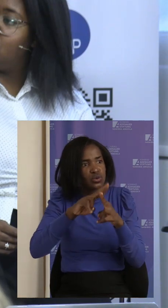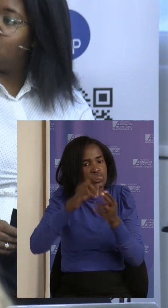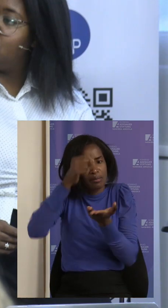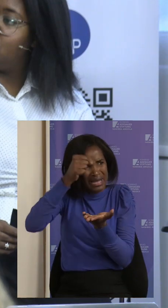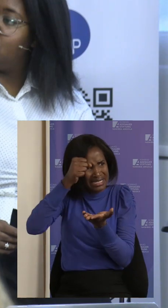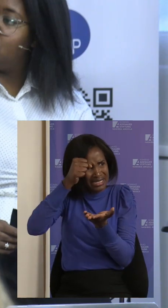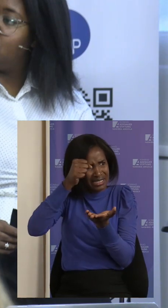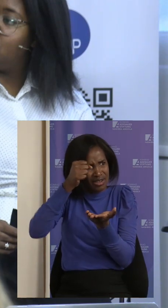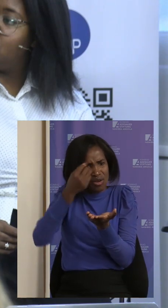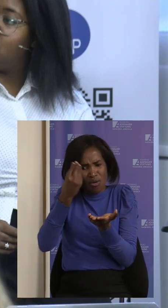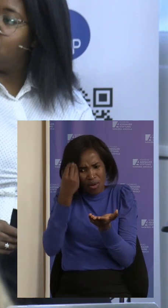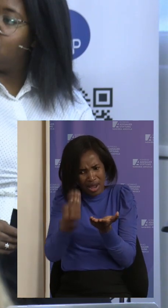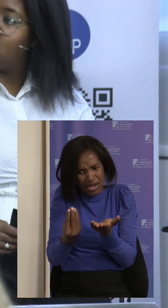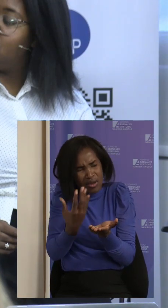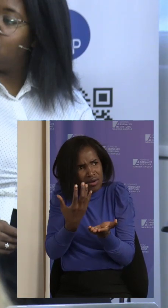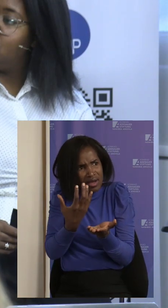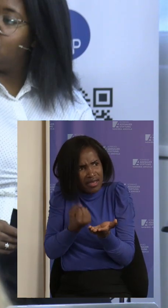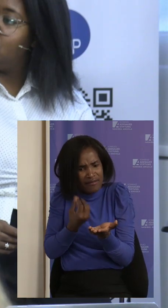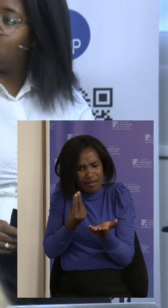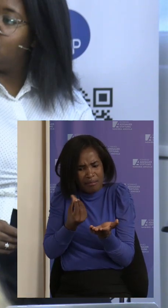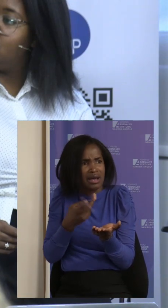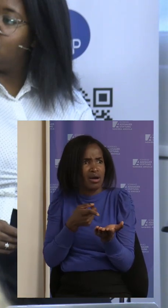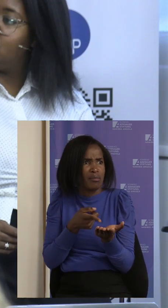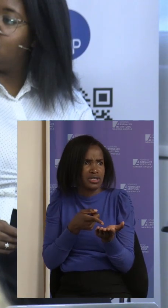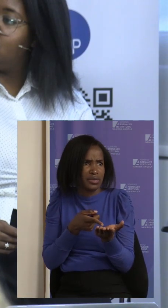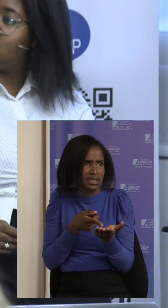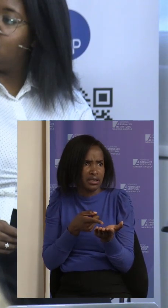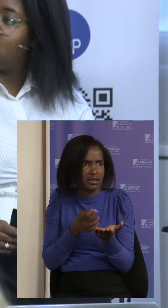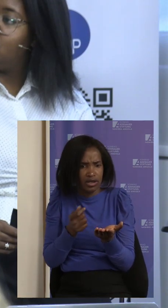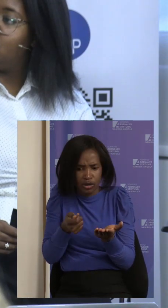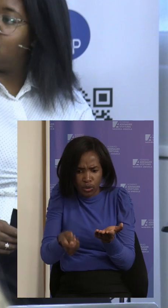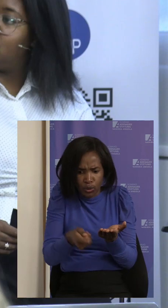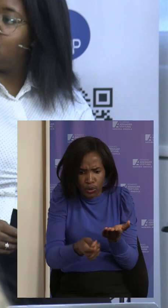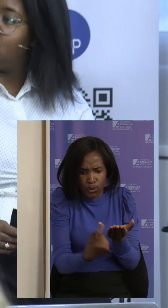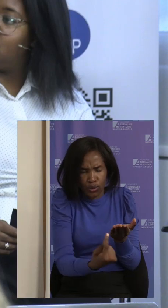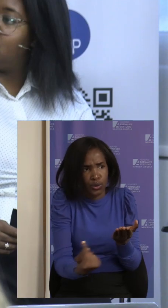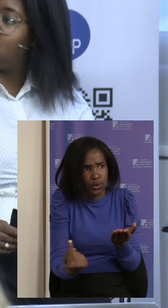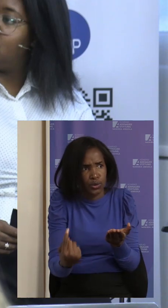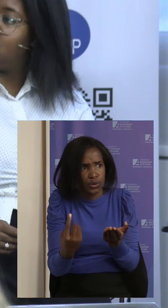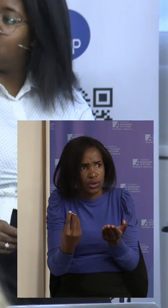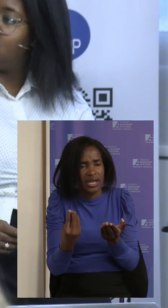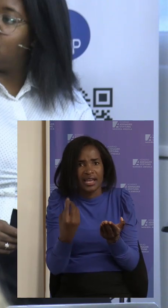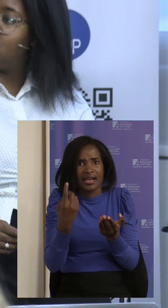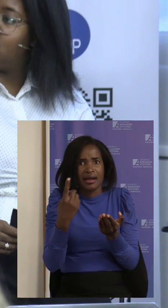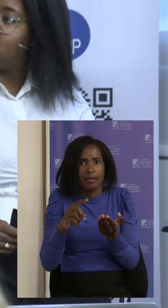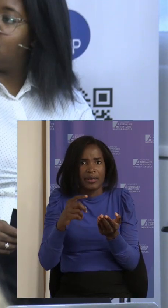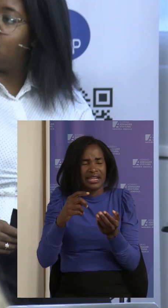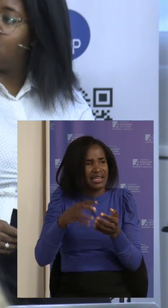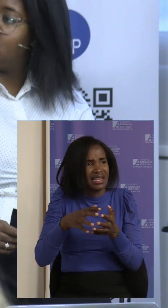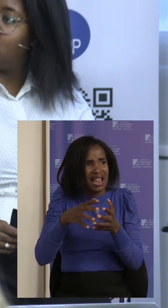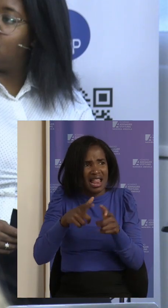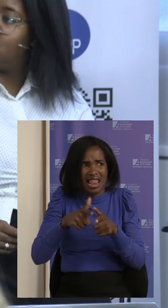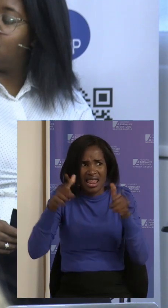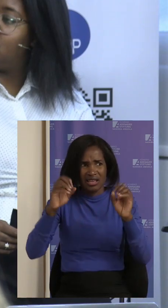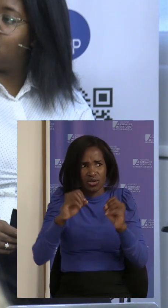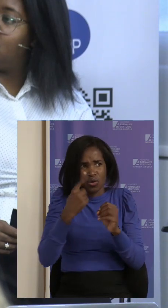followed by a larger proportion at secondary, but not that significant large. It's